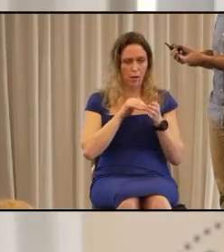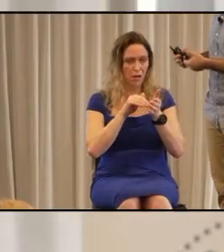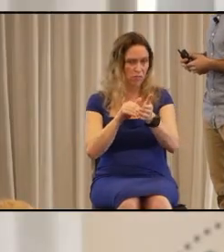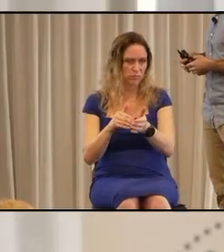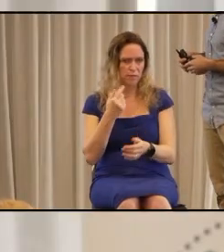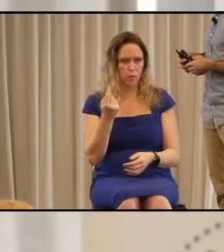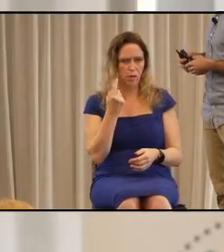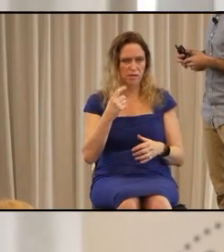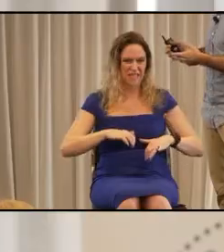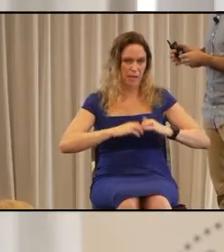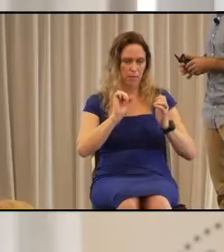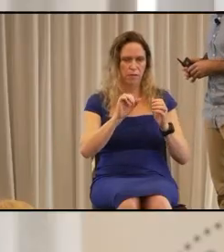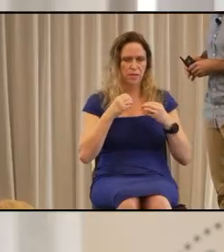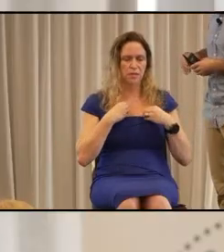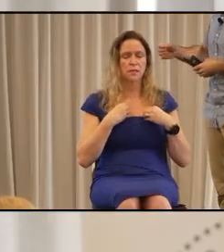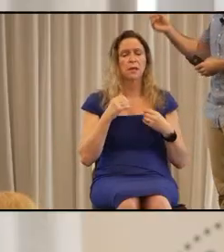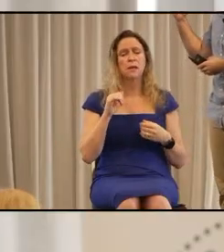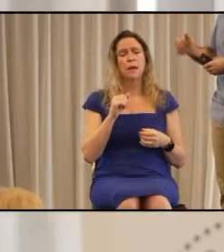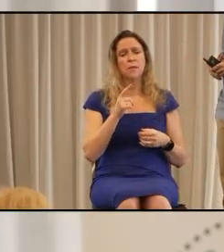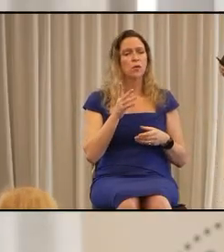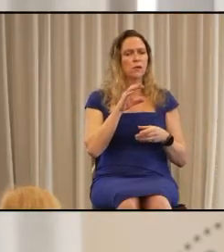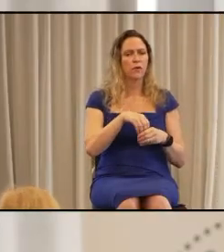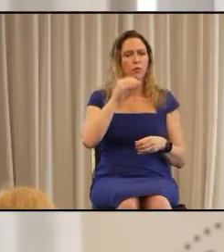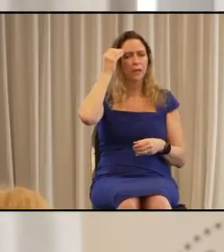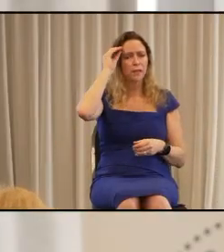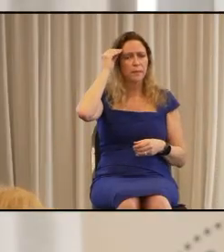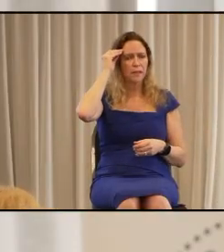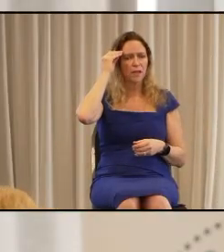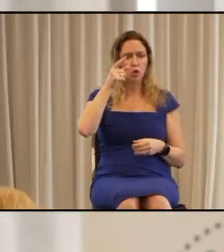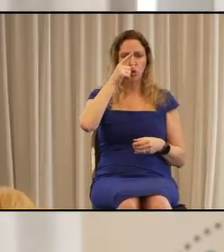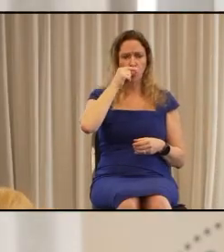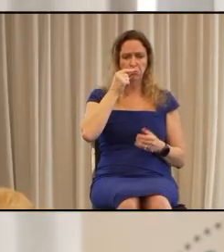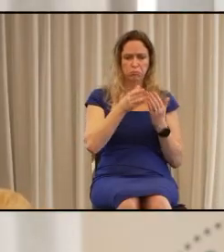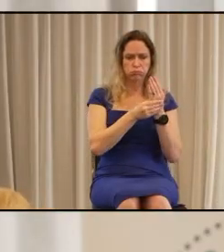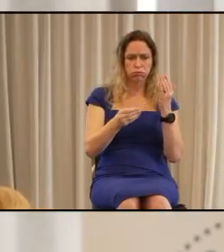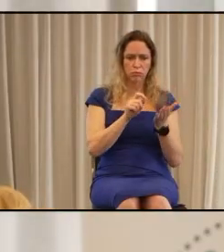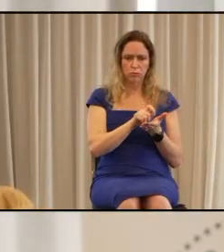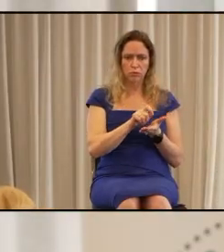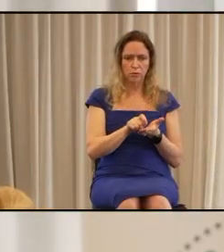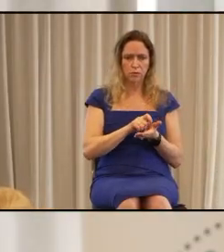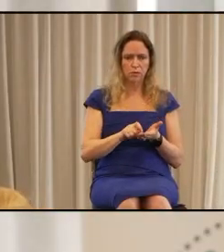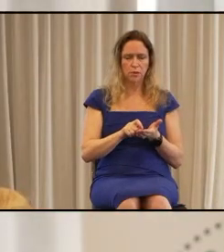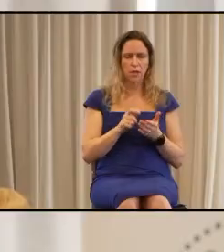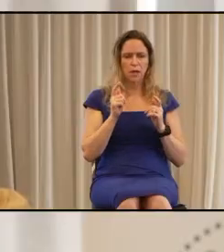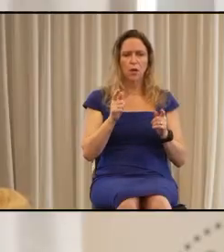of a committee, and so you've got some really great note-taking skills. A lot of you bring gifts